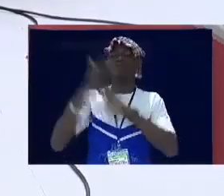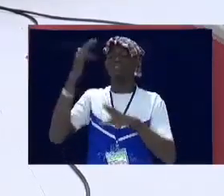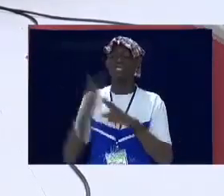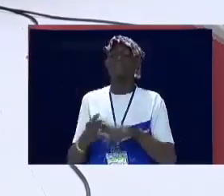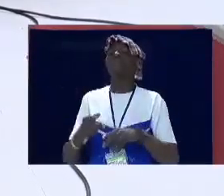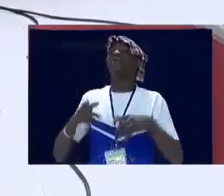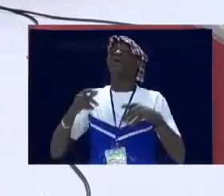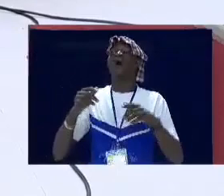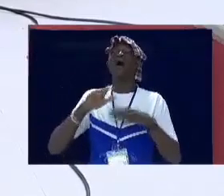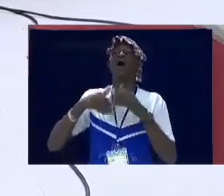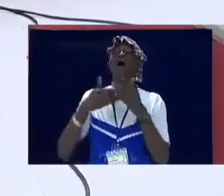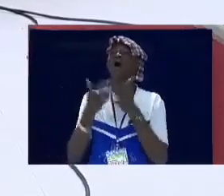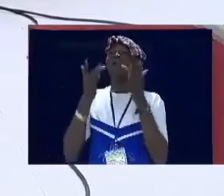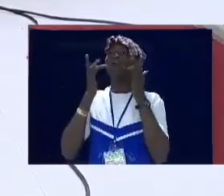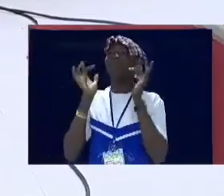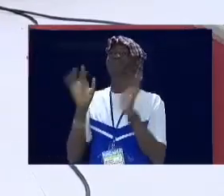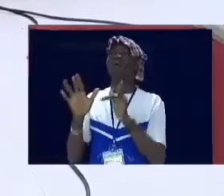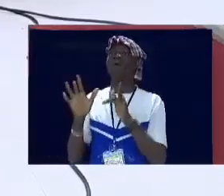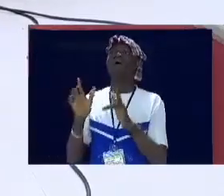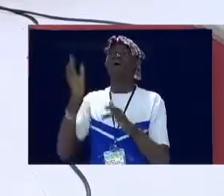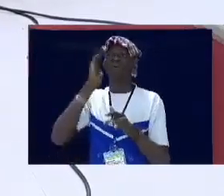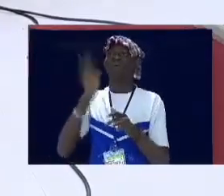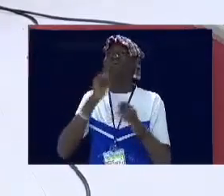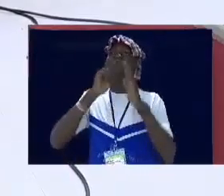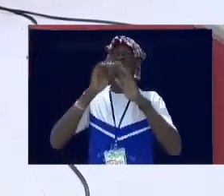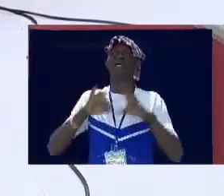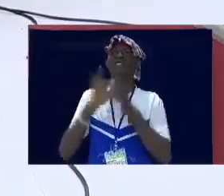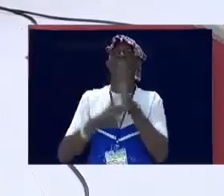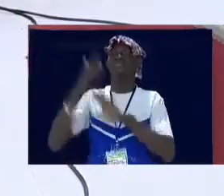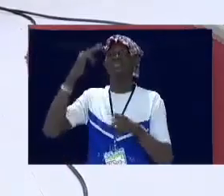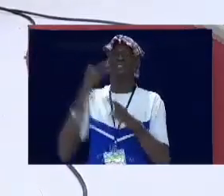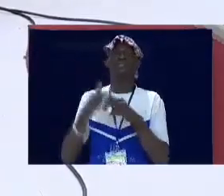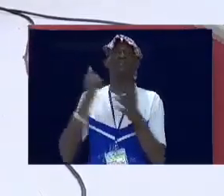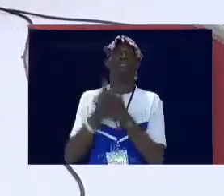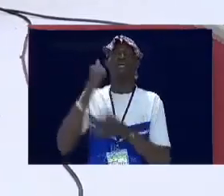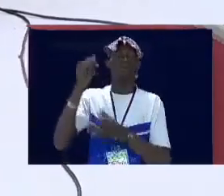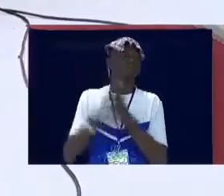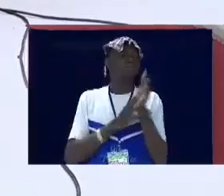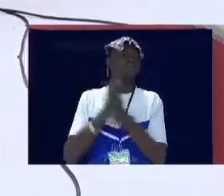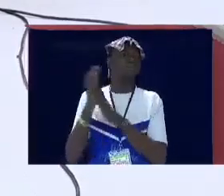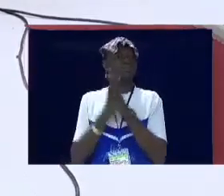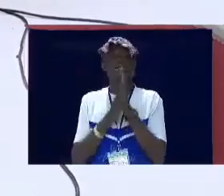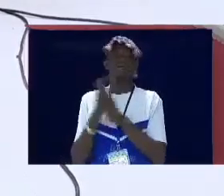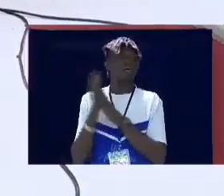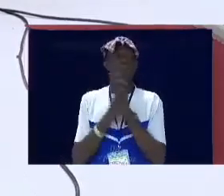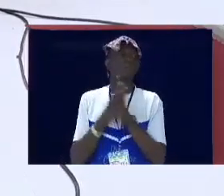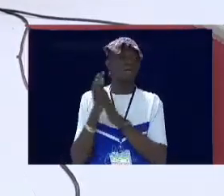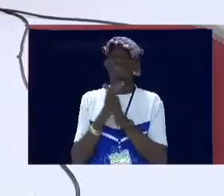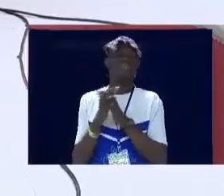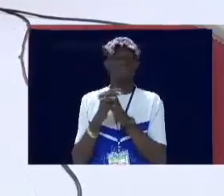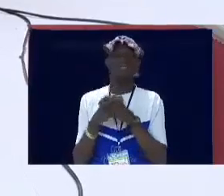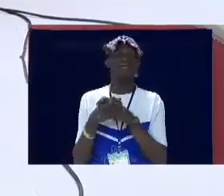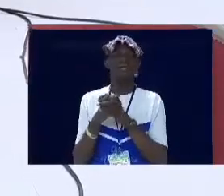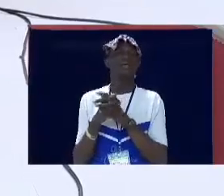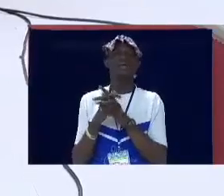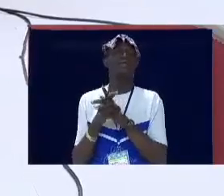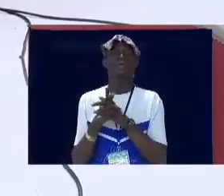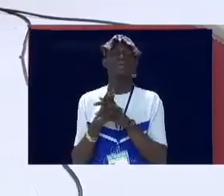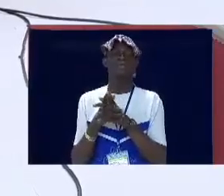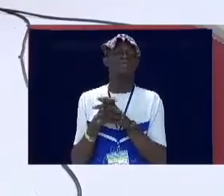your mockers will be silenced. Gbogbo awon tin fi ose leya ki won o dake je.